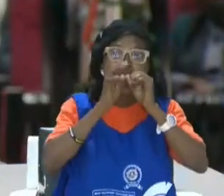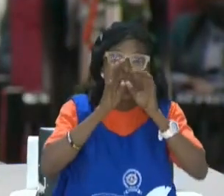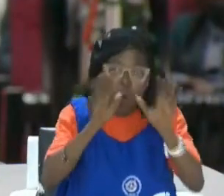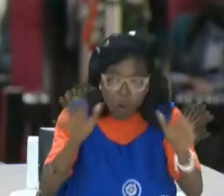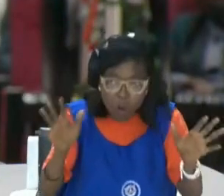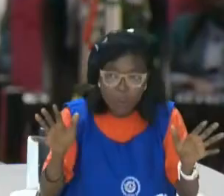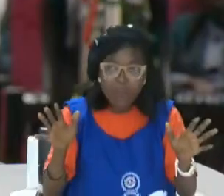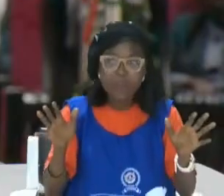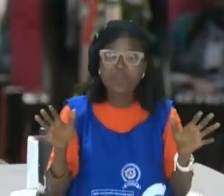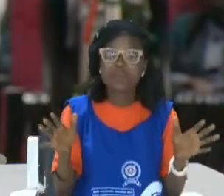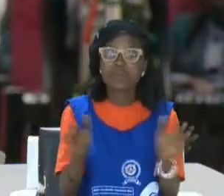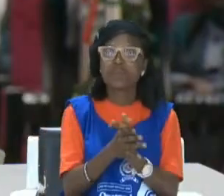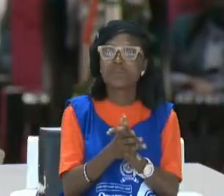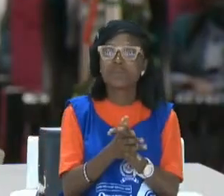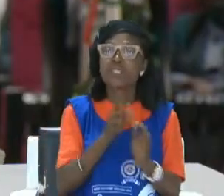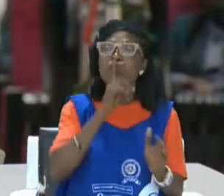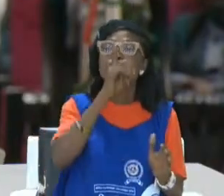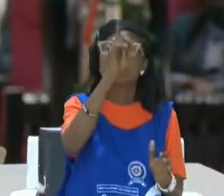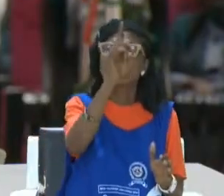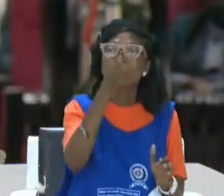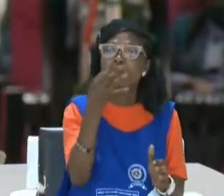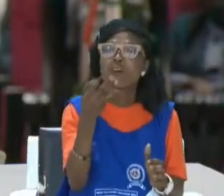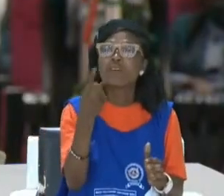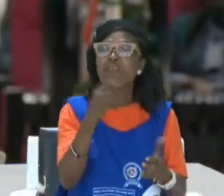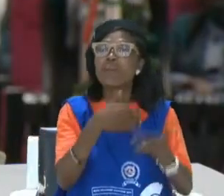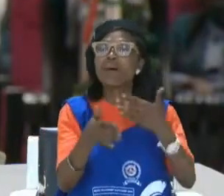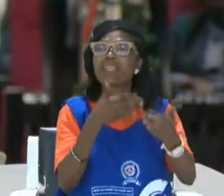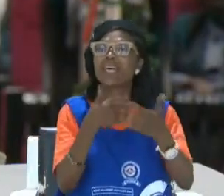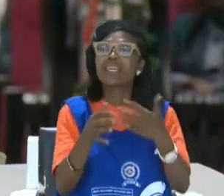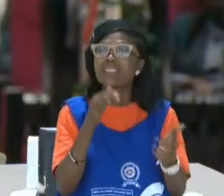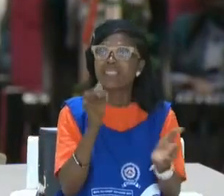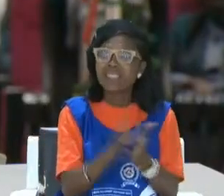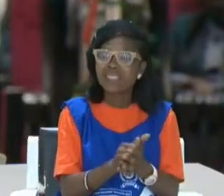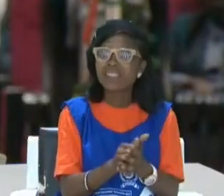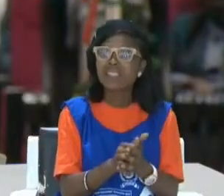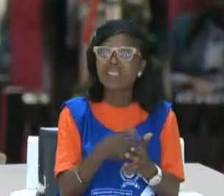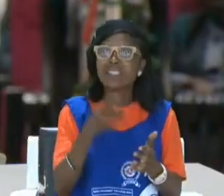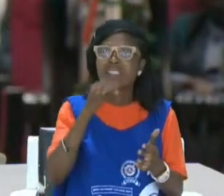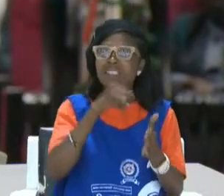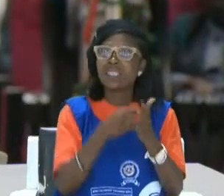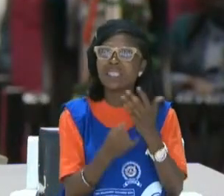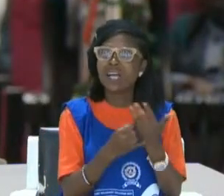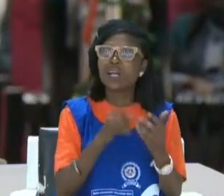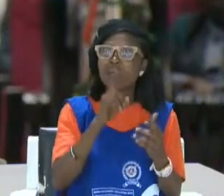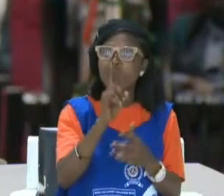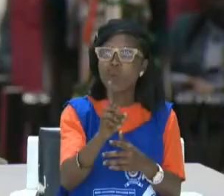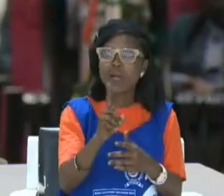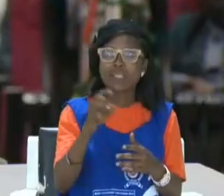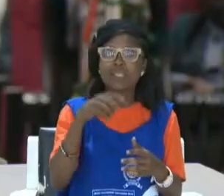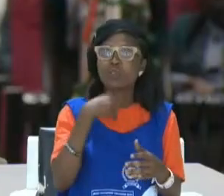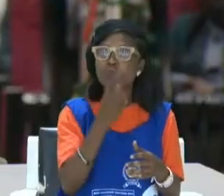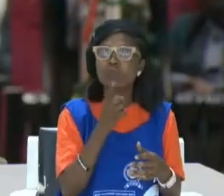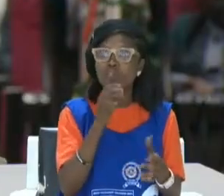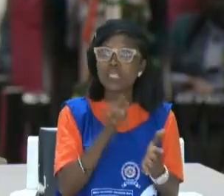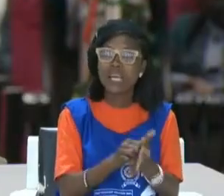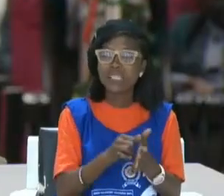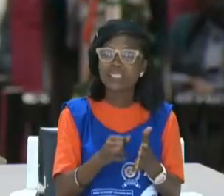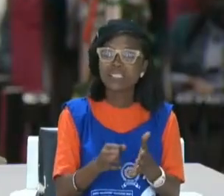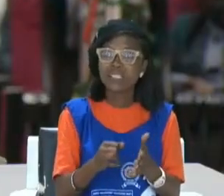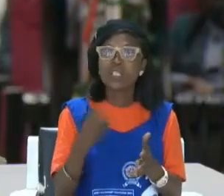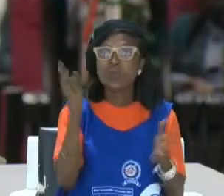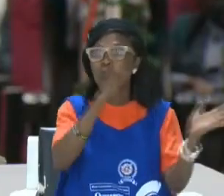As a matter of fact, God told us, you remember, January 1, he told you that the wind will blow this